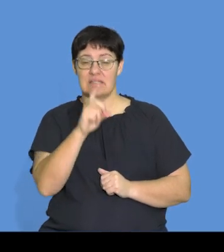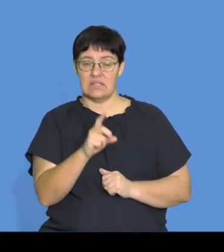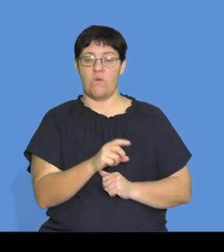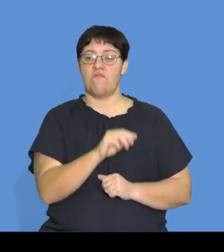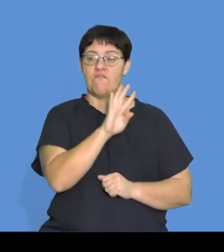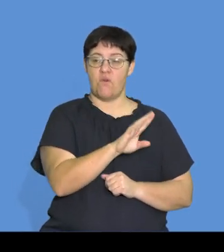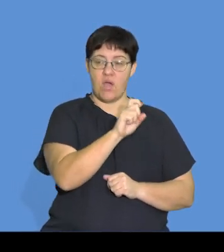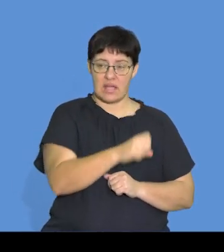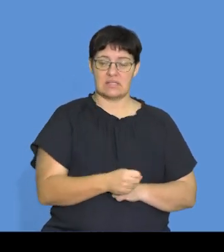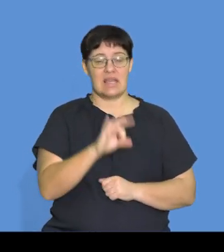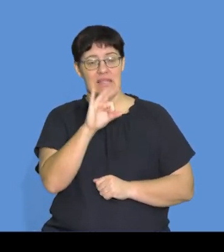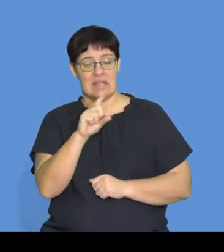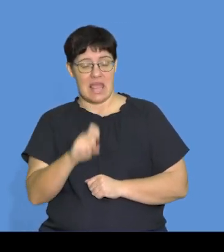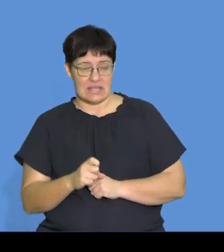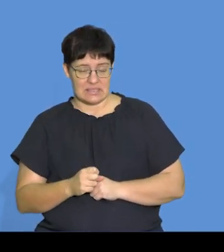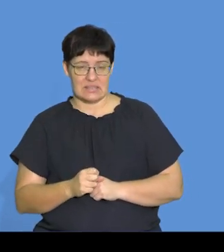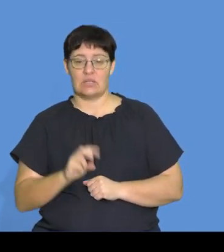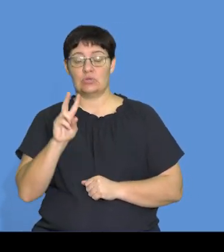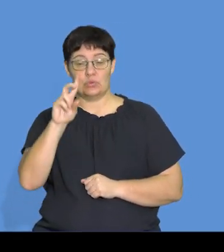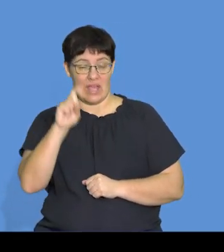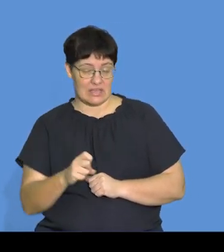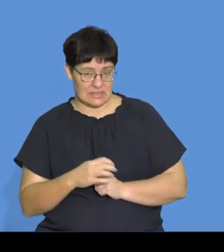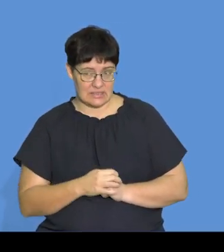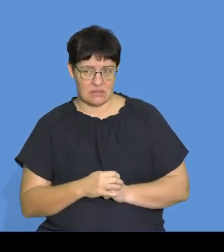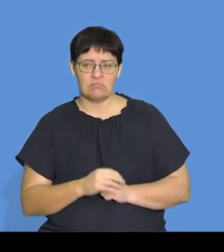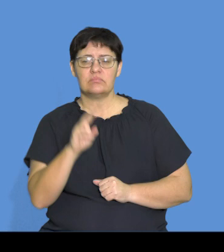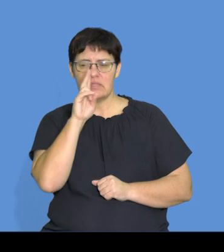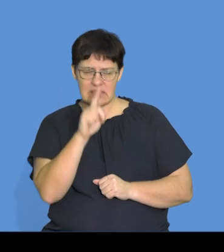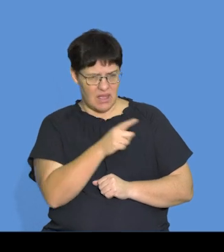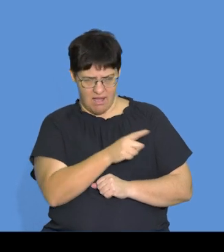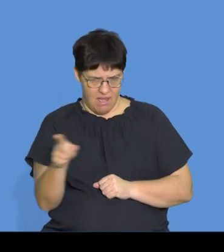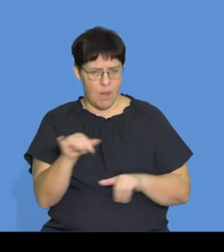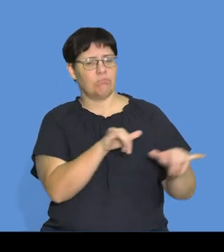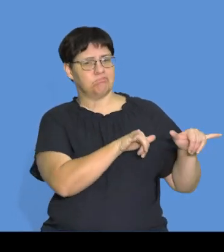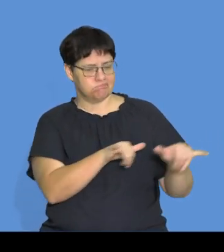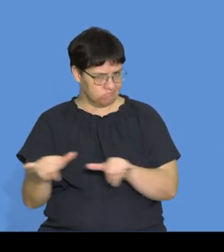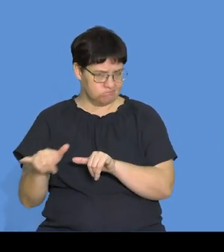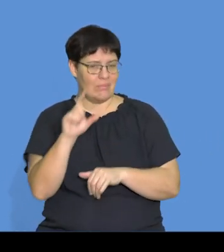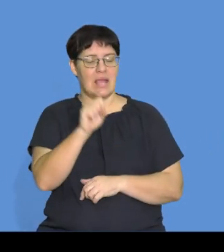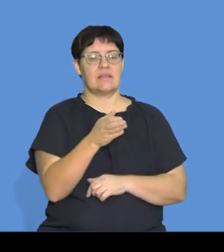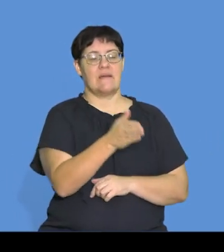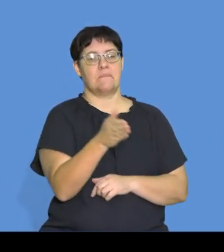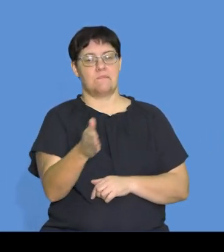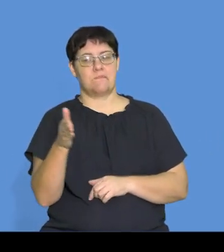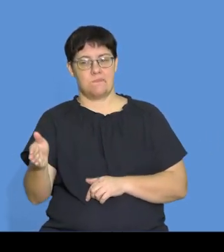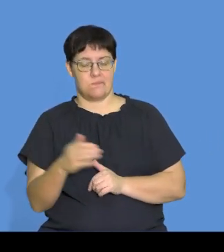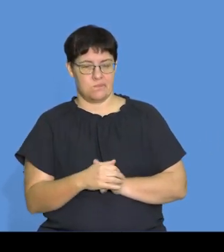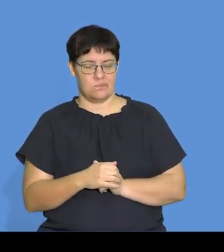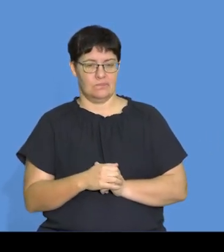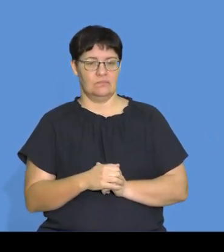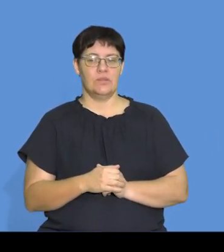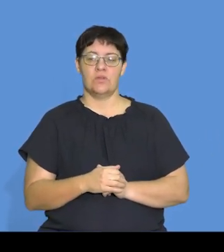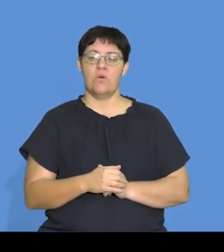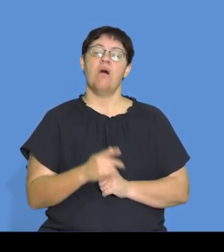4x, 3x, and 2x. You can see already there's a common x in all of them. So I will